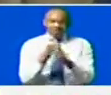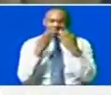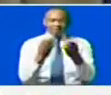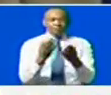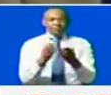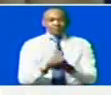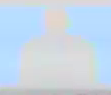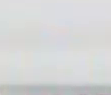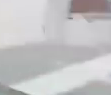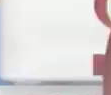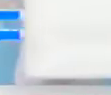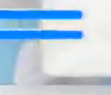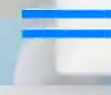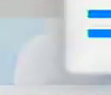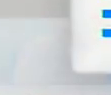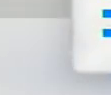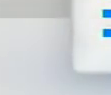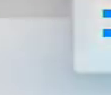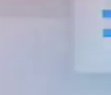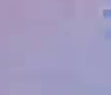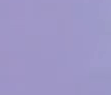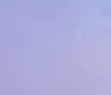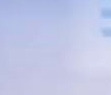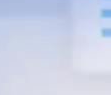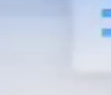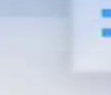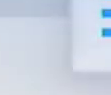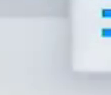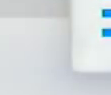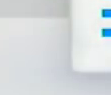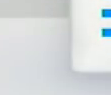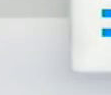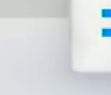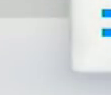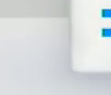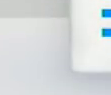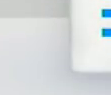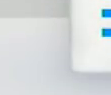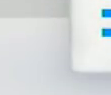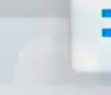very much.